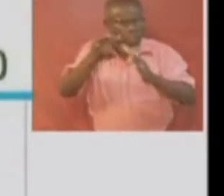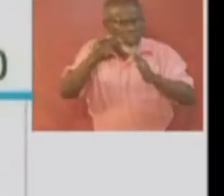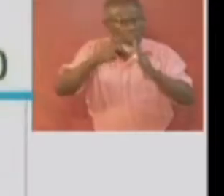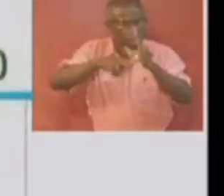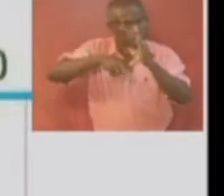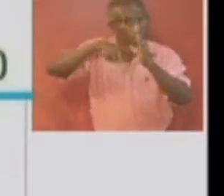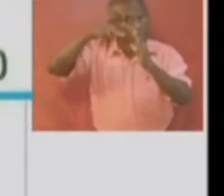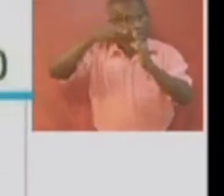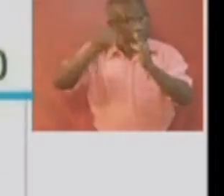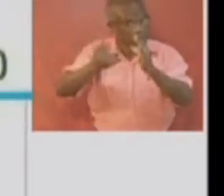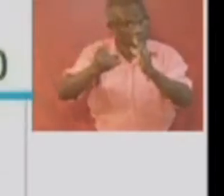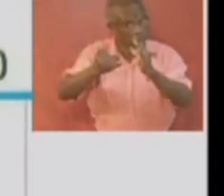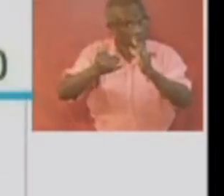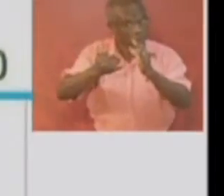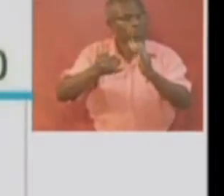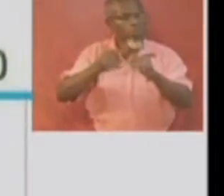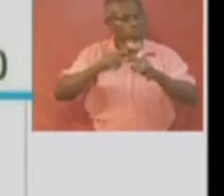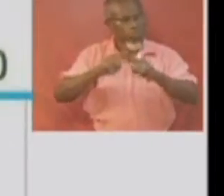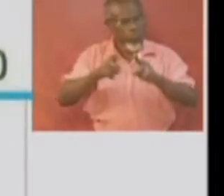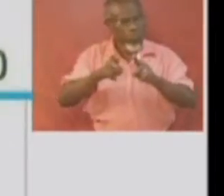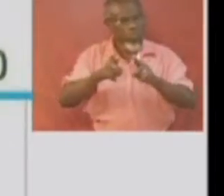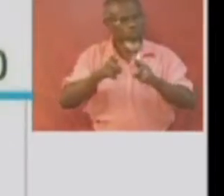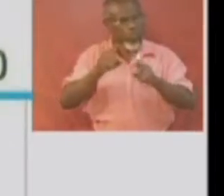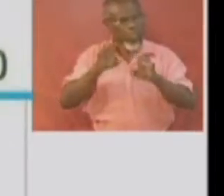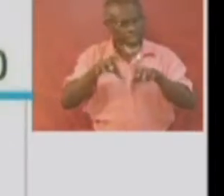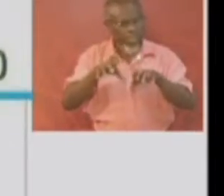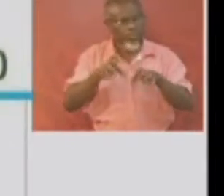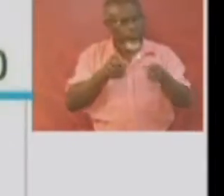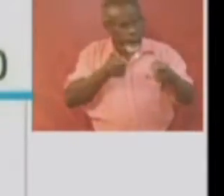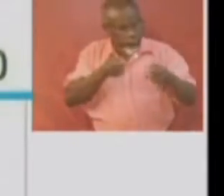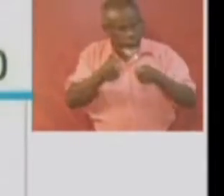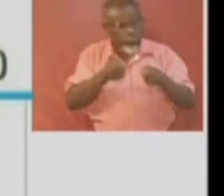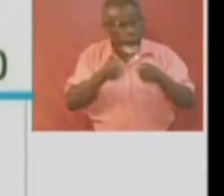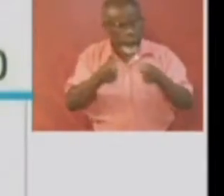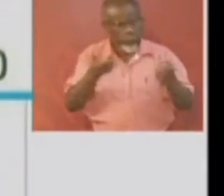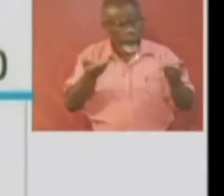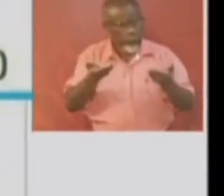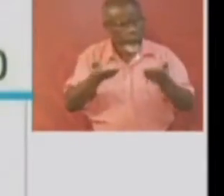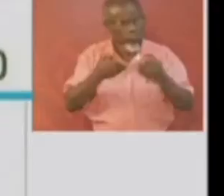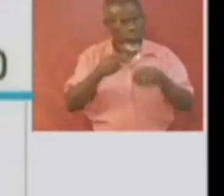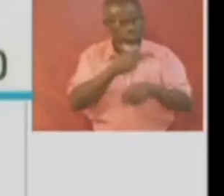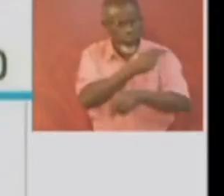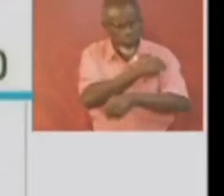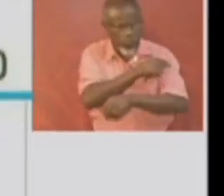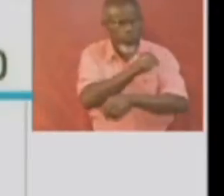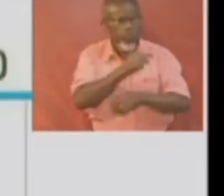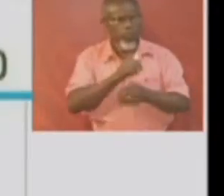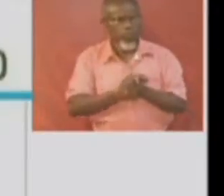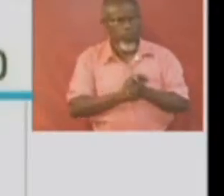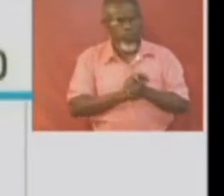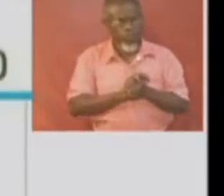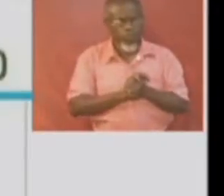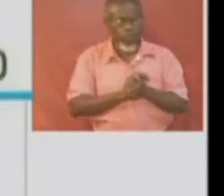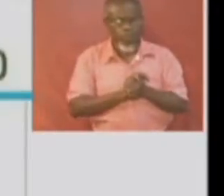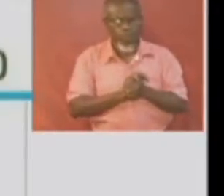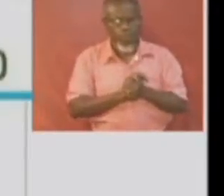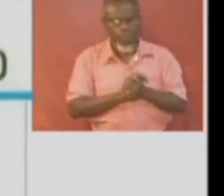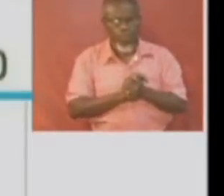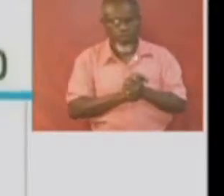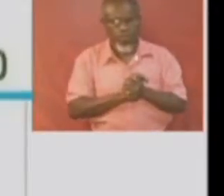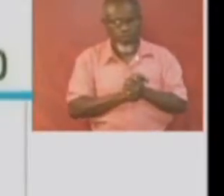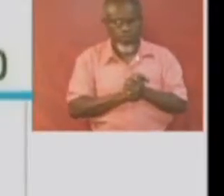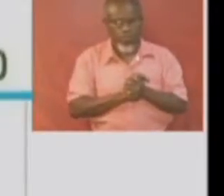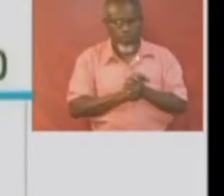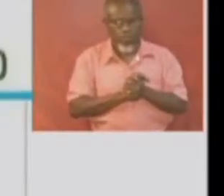It's within the system's capacity. So we are saying that in our report, our maternity services, they've continued